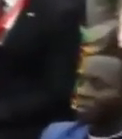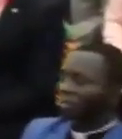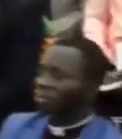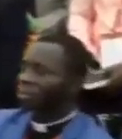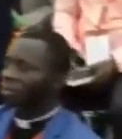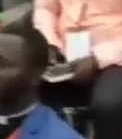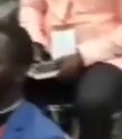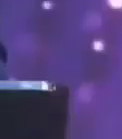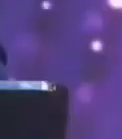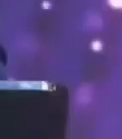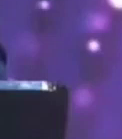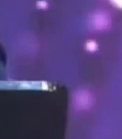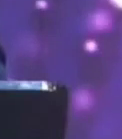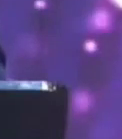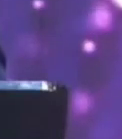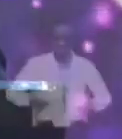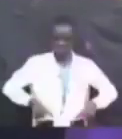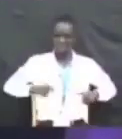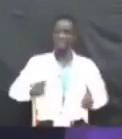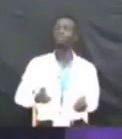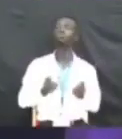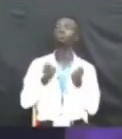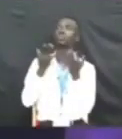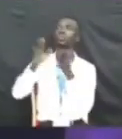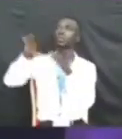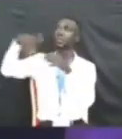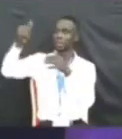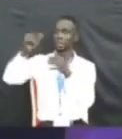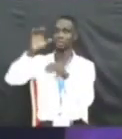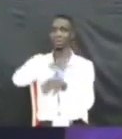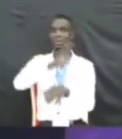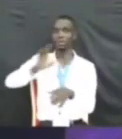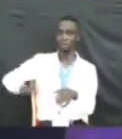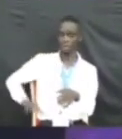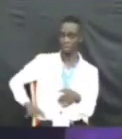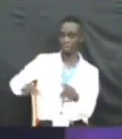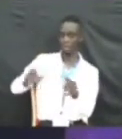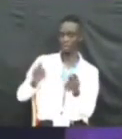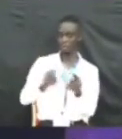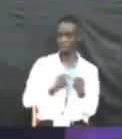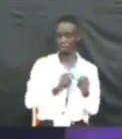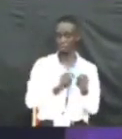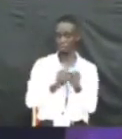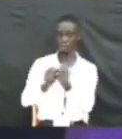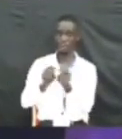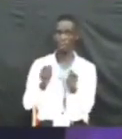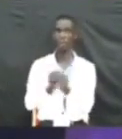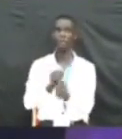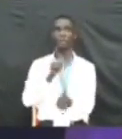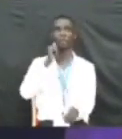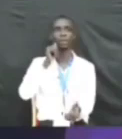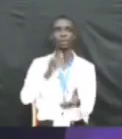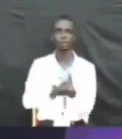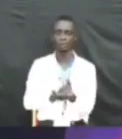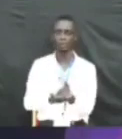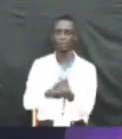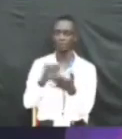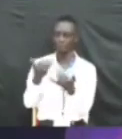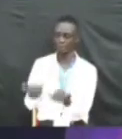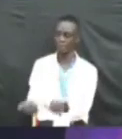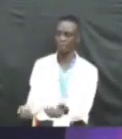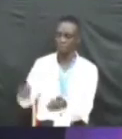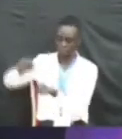Surrendered his life to Christ, and together with his wife, both were baptized in June